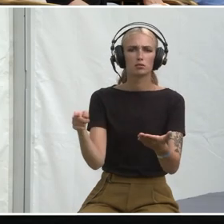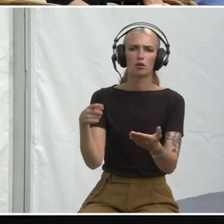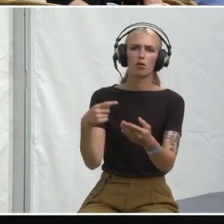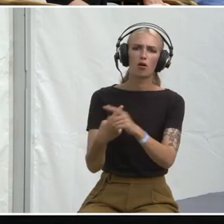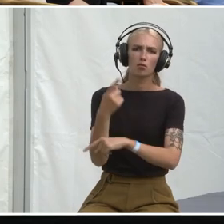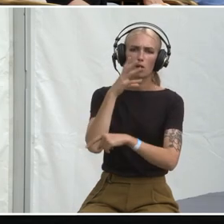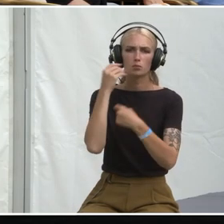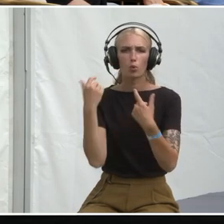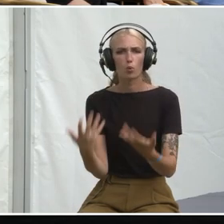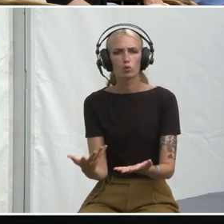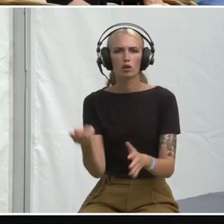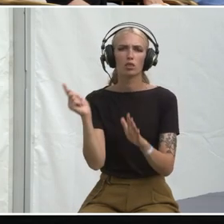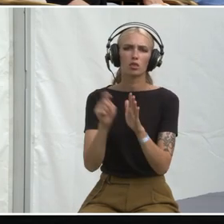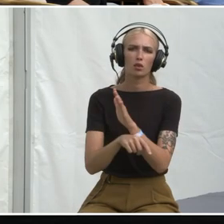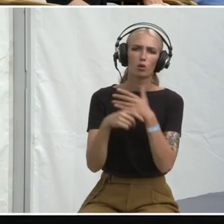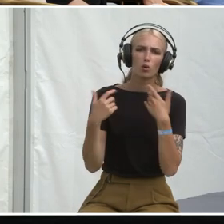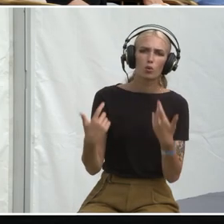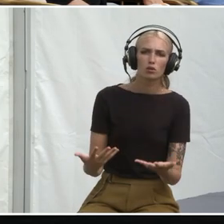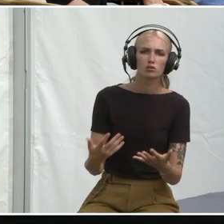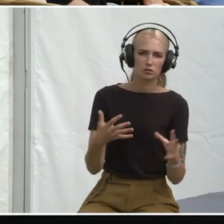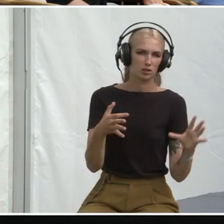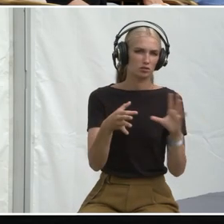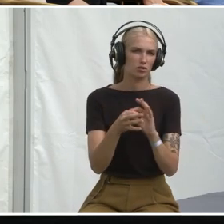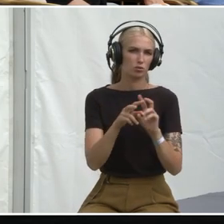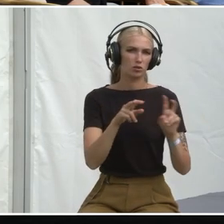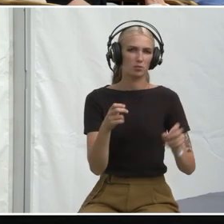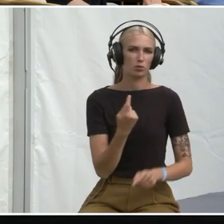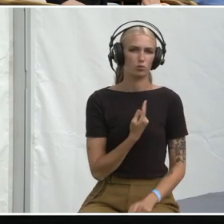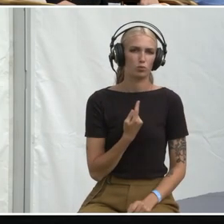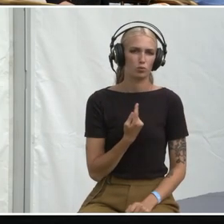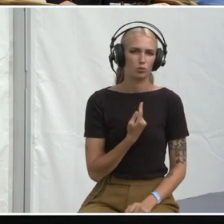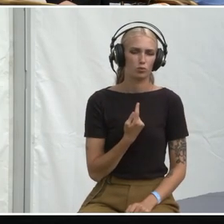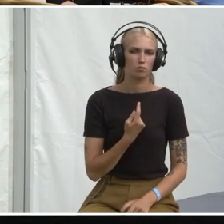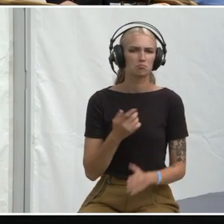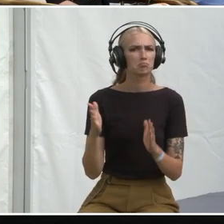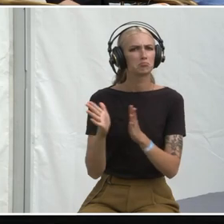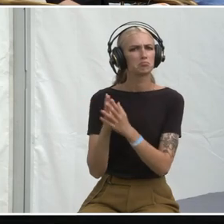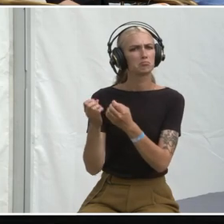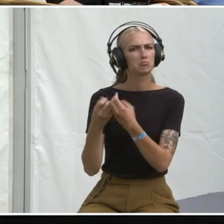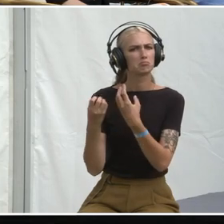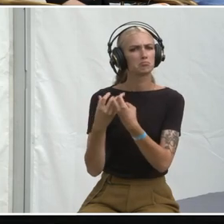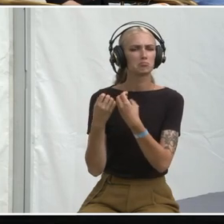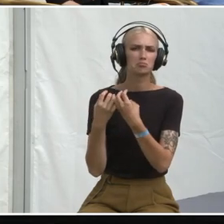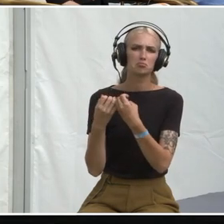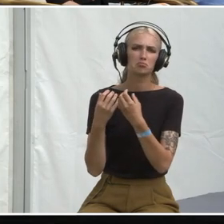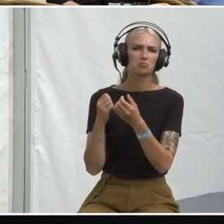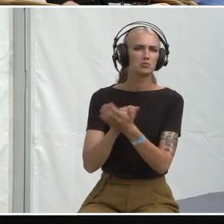misthriving, including loneliness. Could you try and sort of share some of the